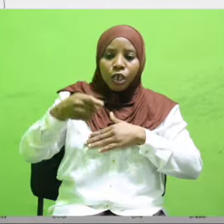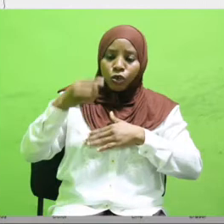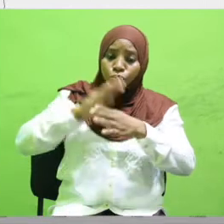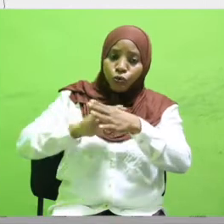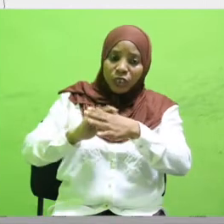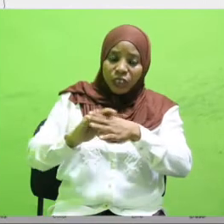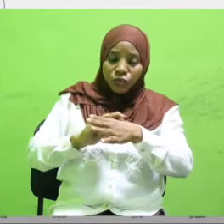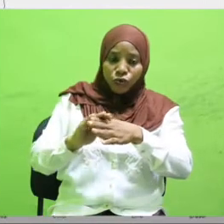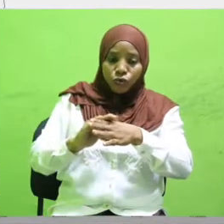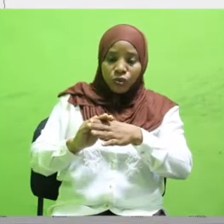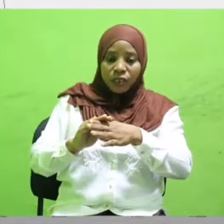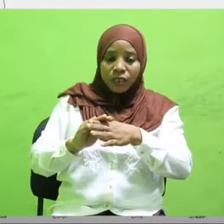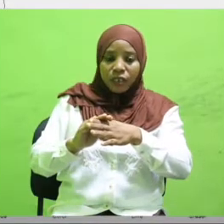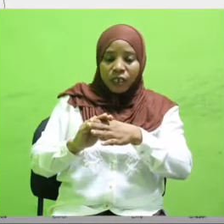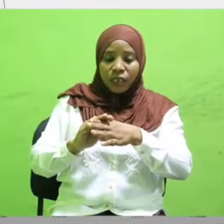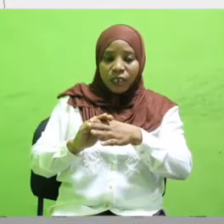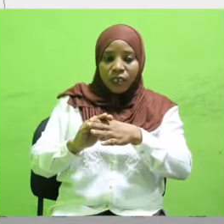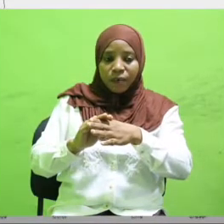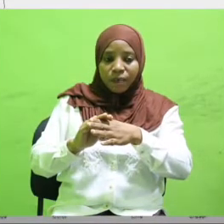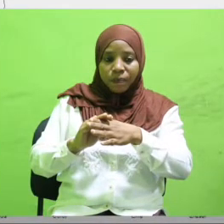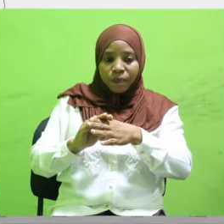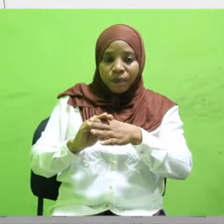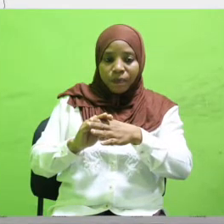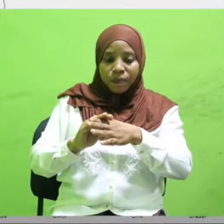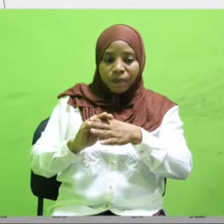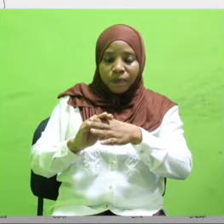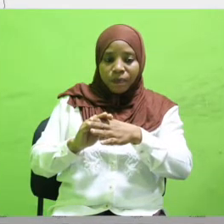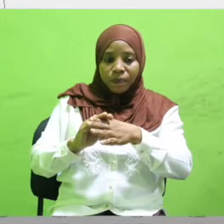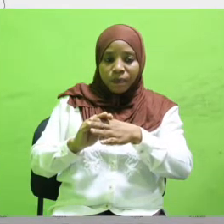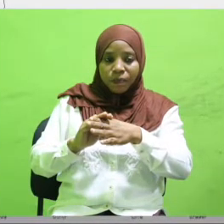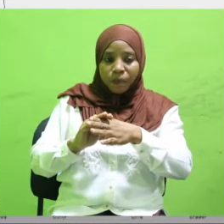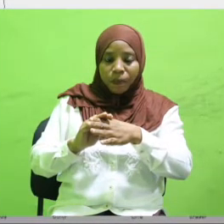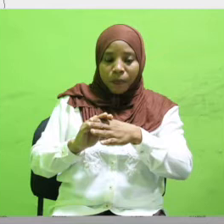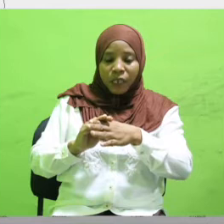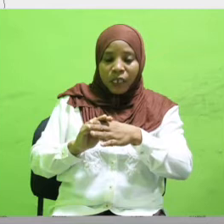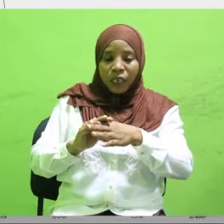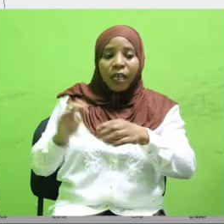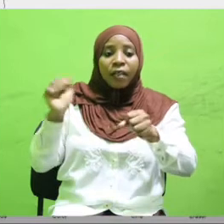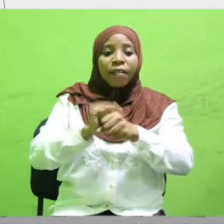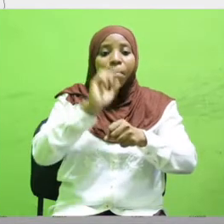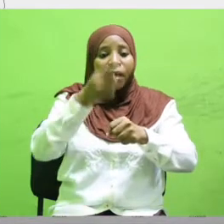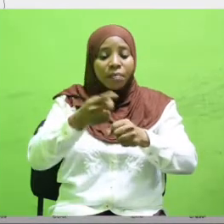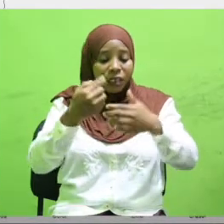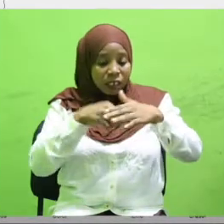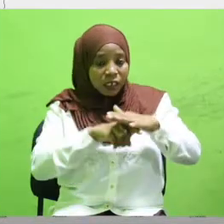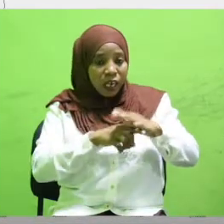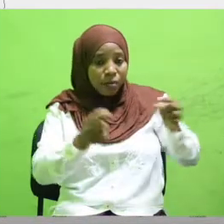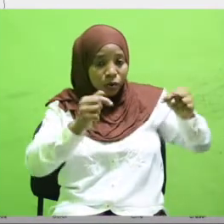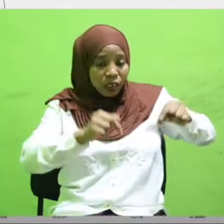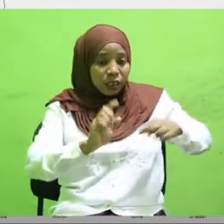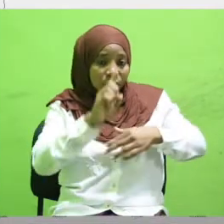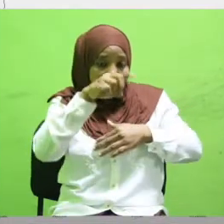But the real form of penicillin, or the main thing that comes from penicillin,